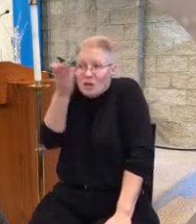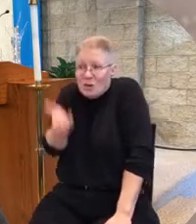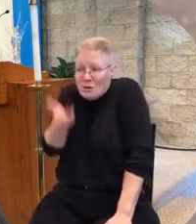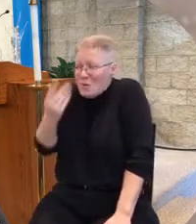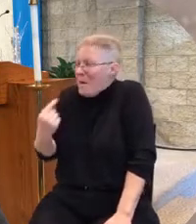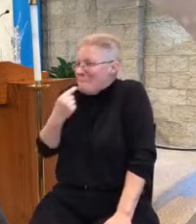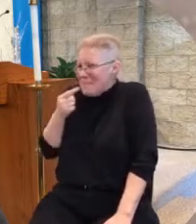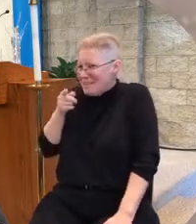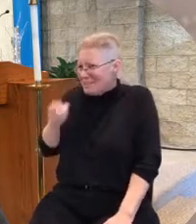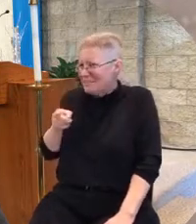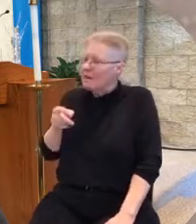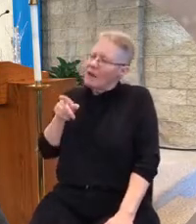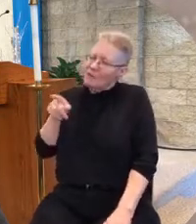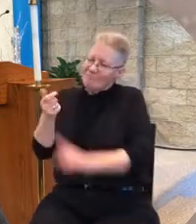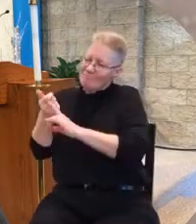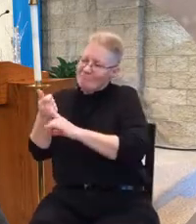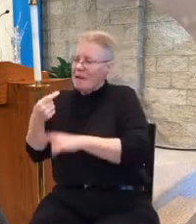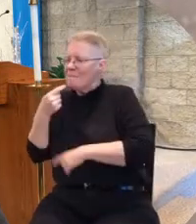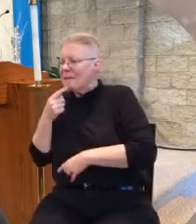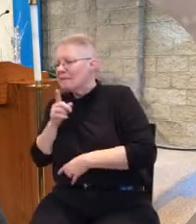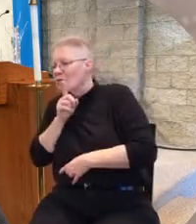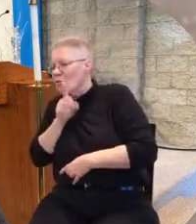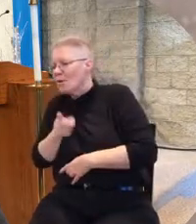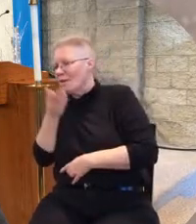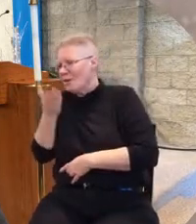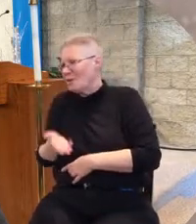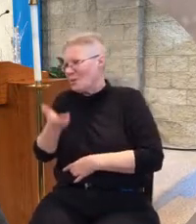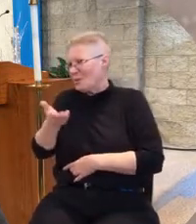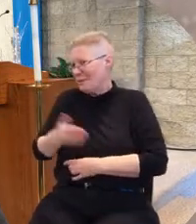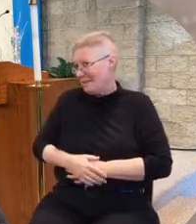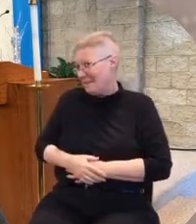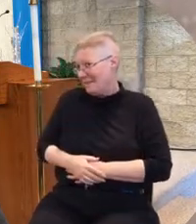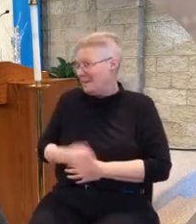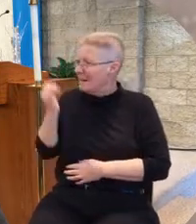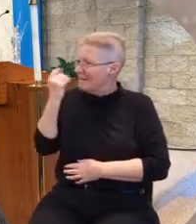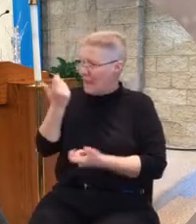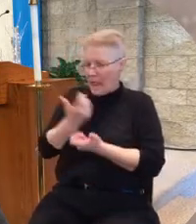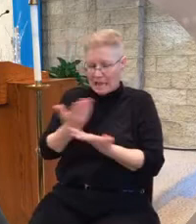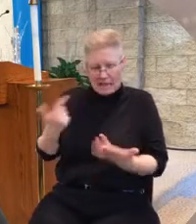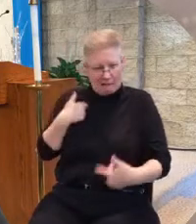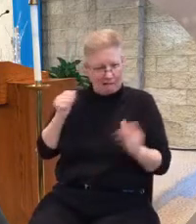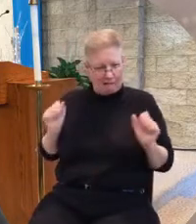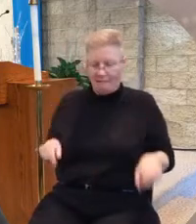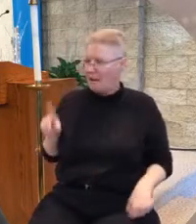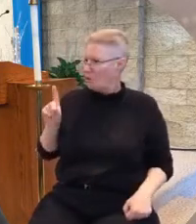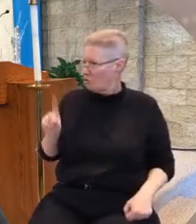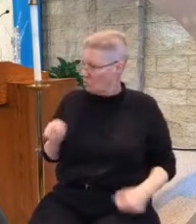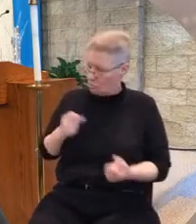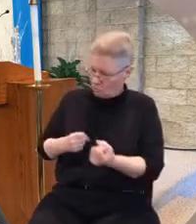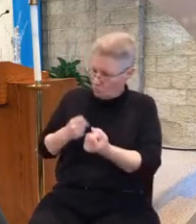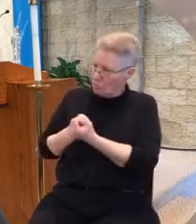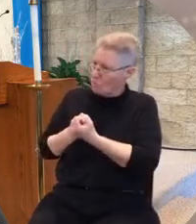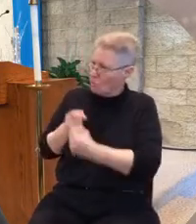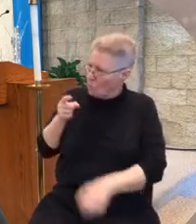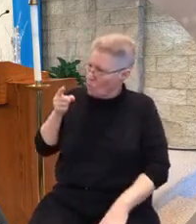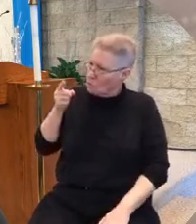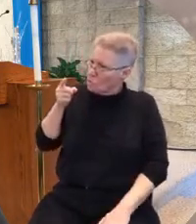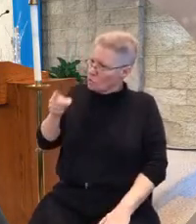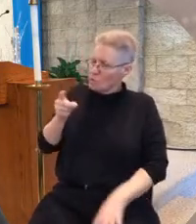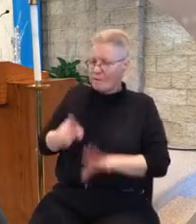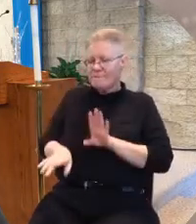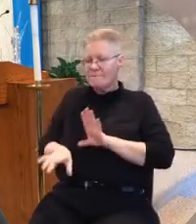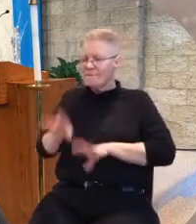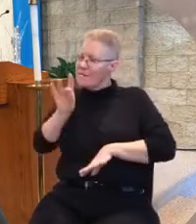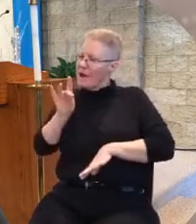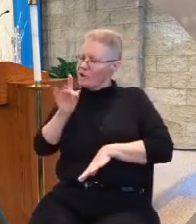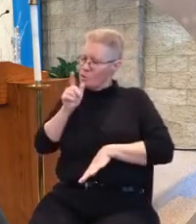the real you. And so if there's anything that I can do to support you in getting home to